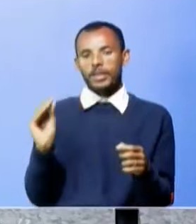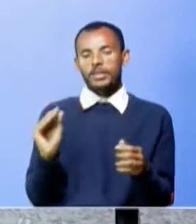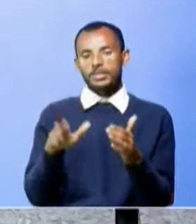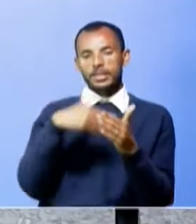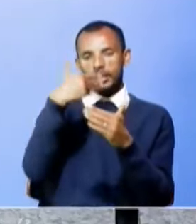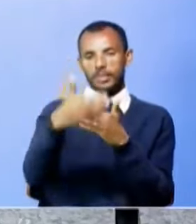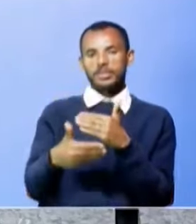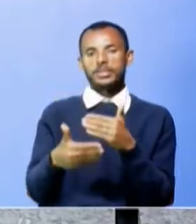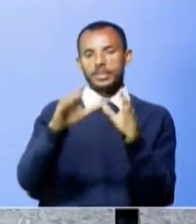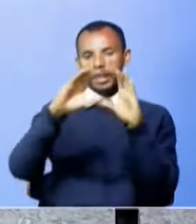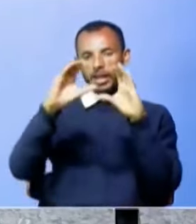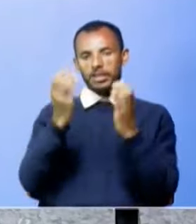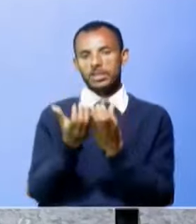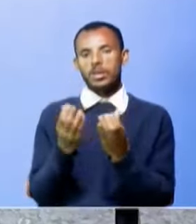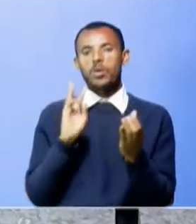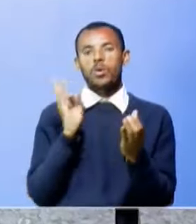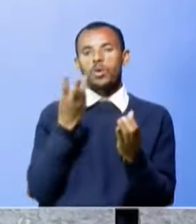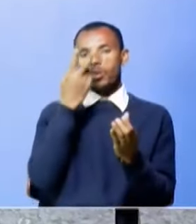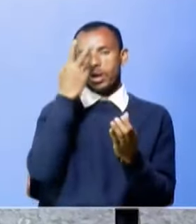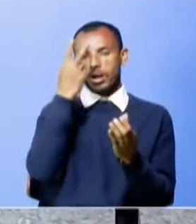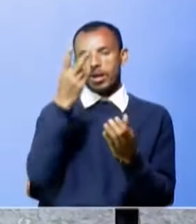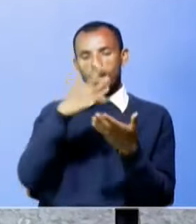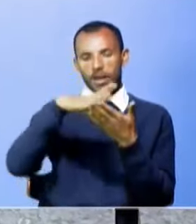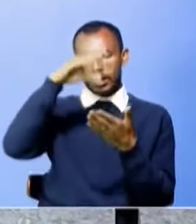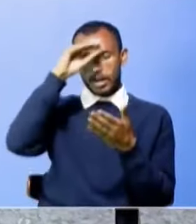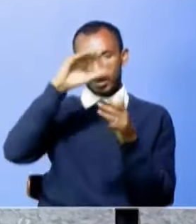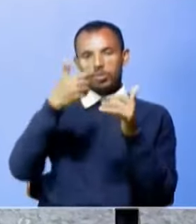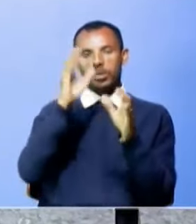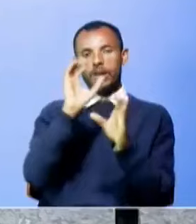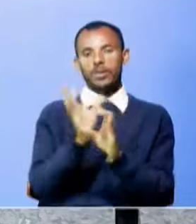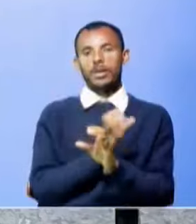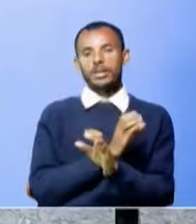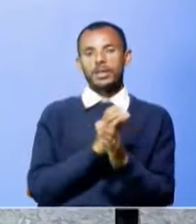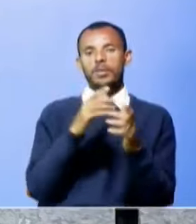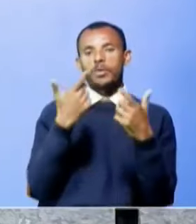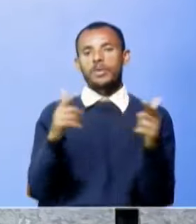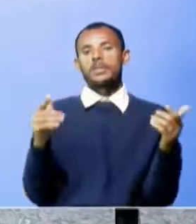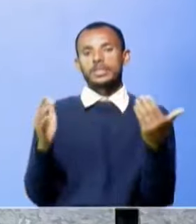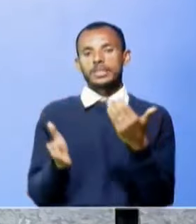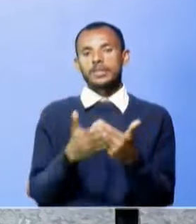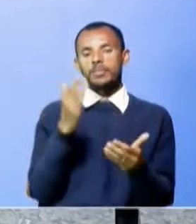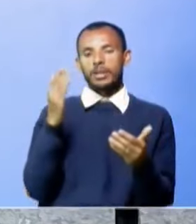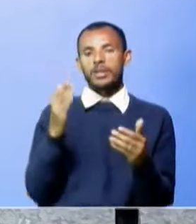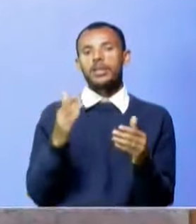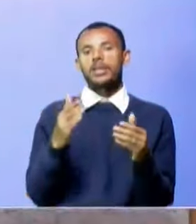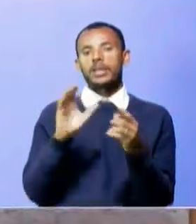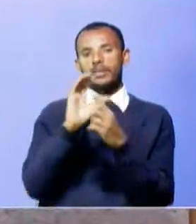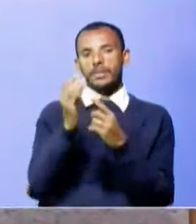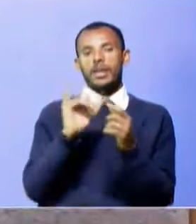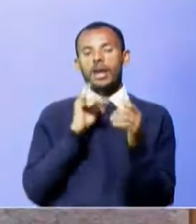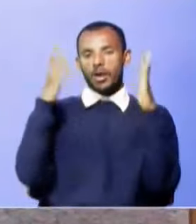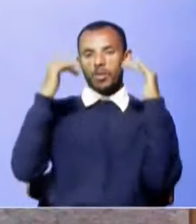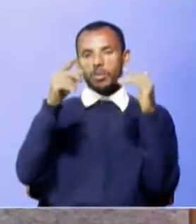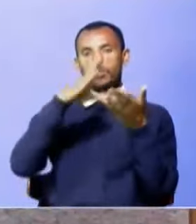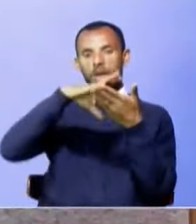next period, we will see how we can calculate the probability of simple events. I hope you have